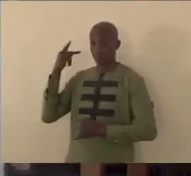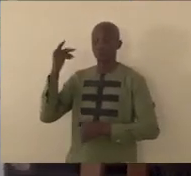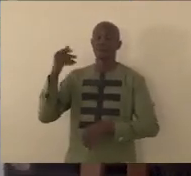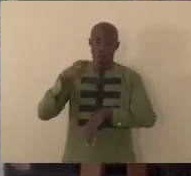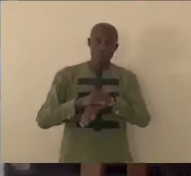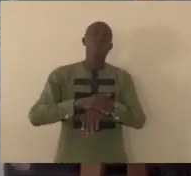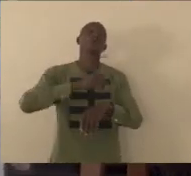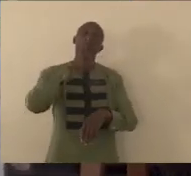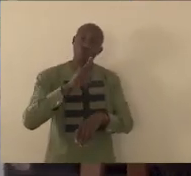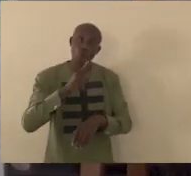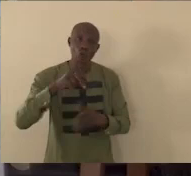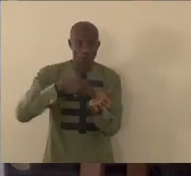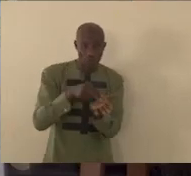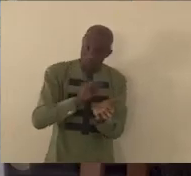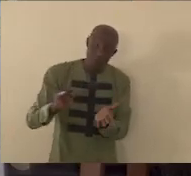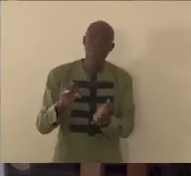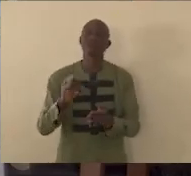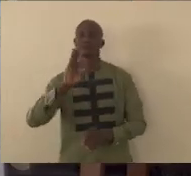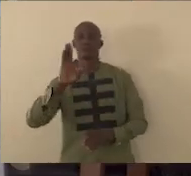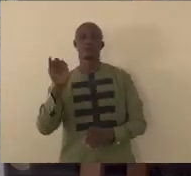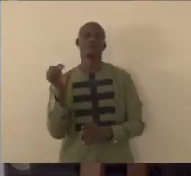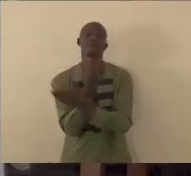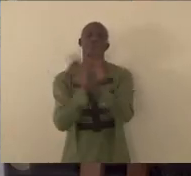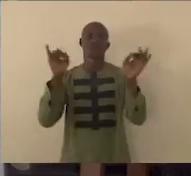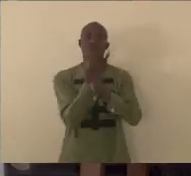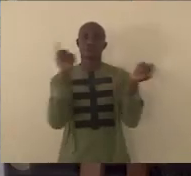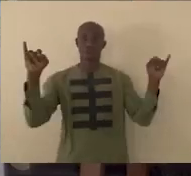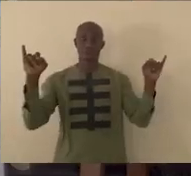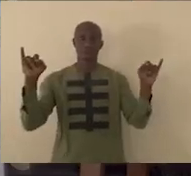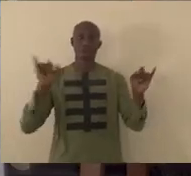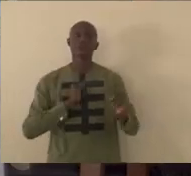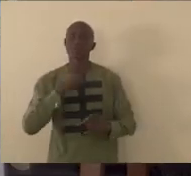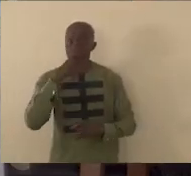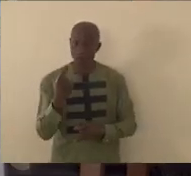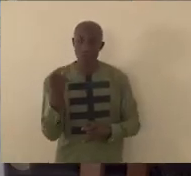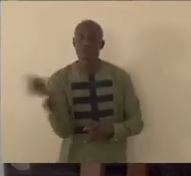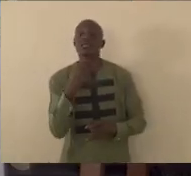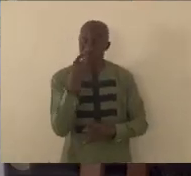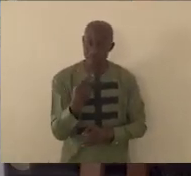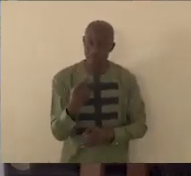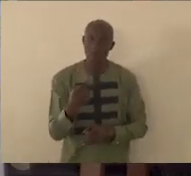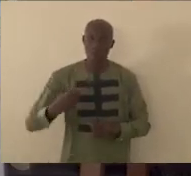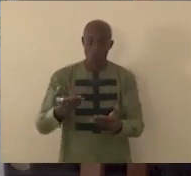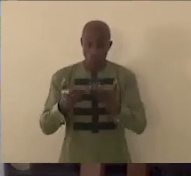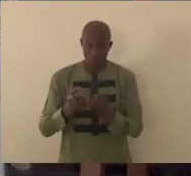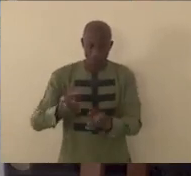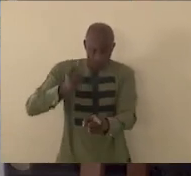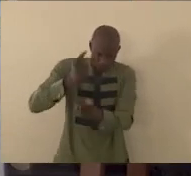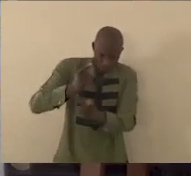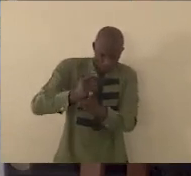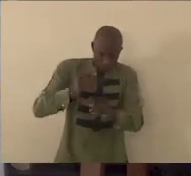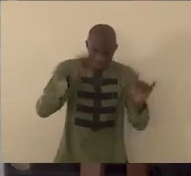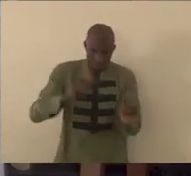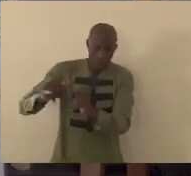the real essence of independence for the generality of the people, they said, and I quote, "We want a proper standard of living for